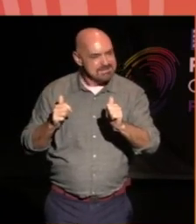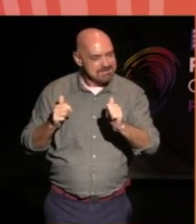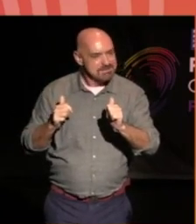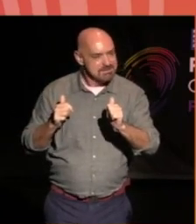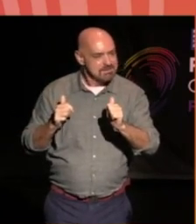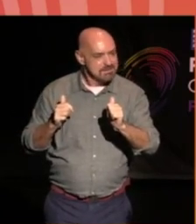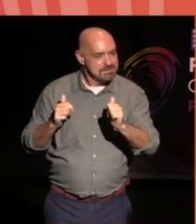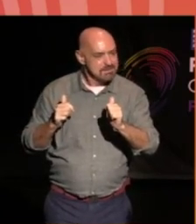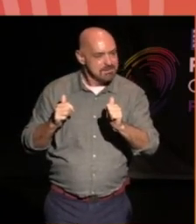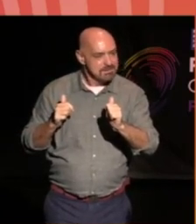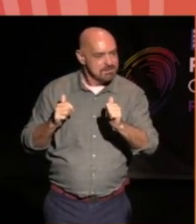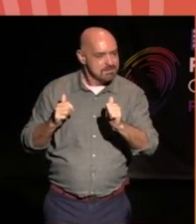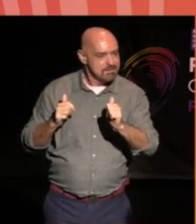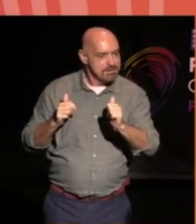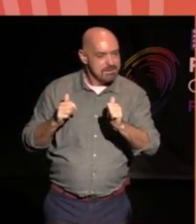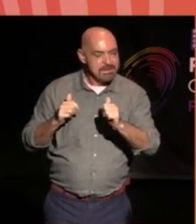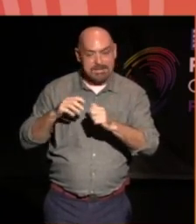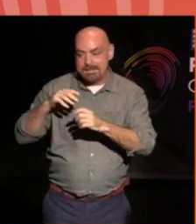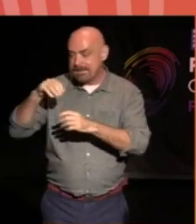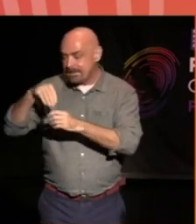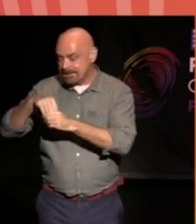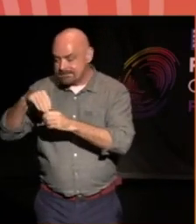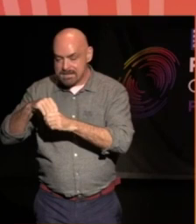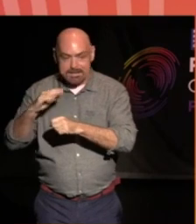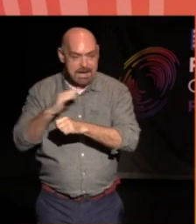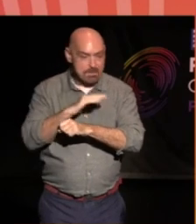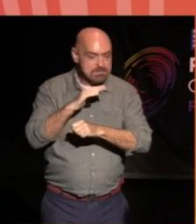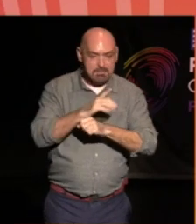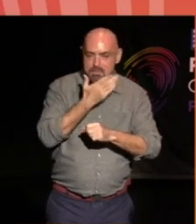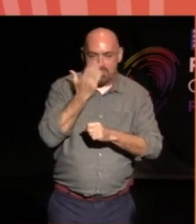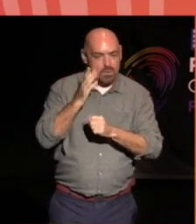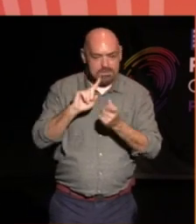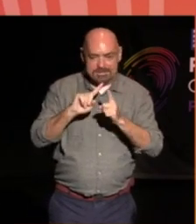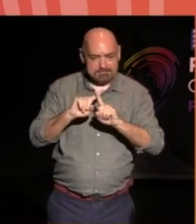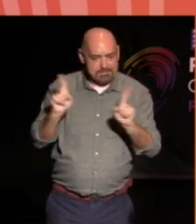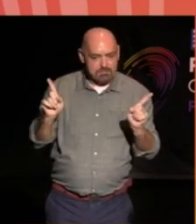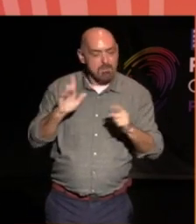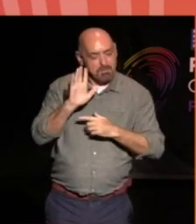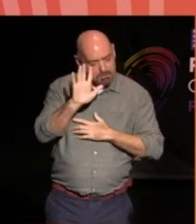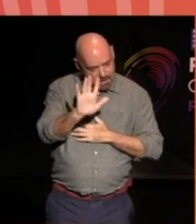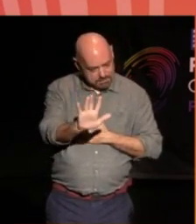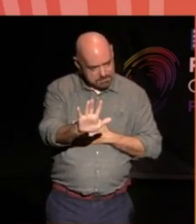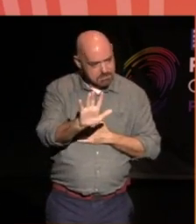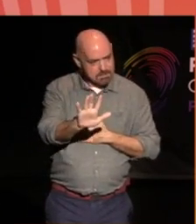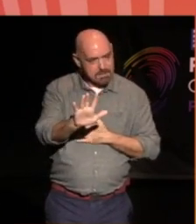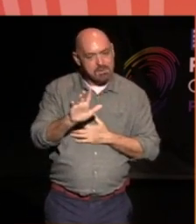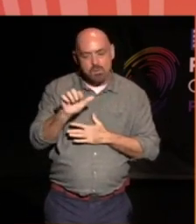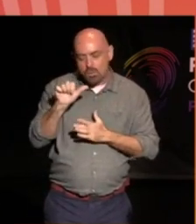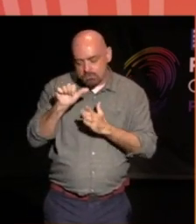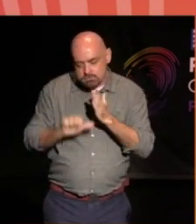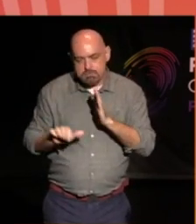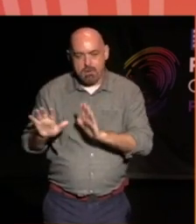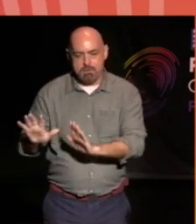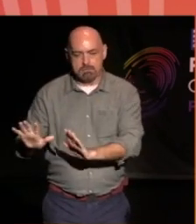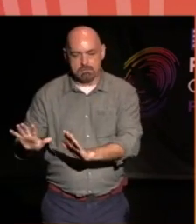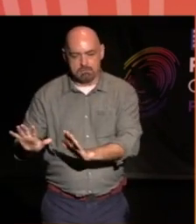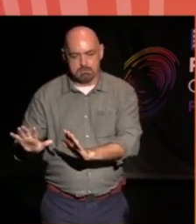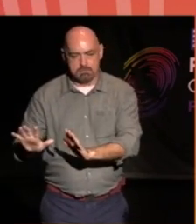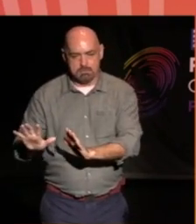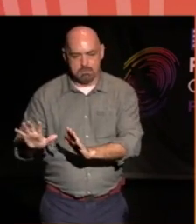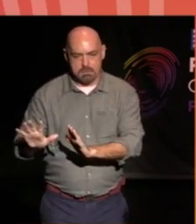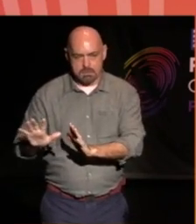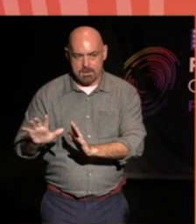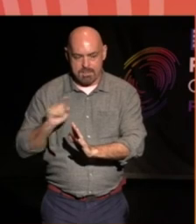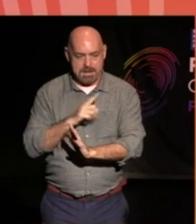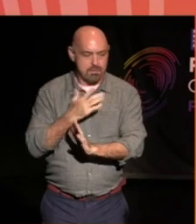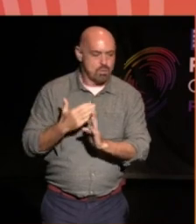between what it looks like from the inside and the outside. But I have to say that we are very much in the foothills of really seizing hold